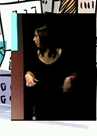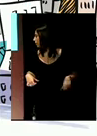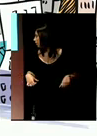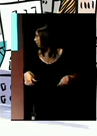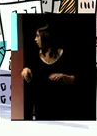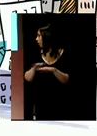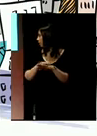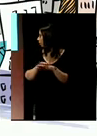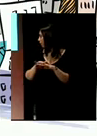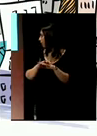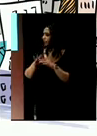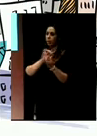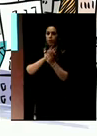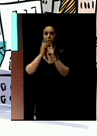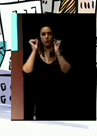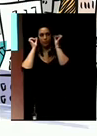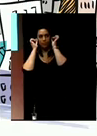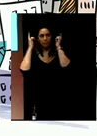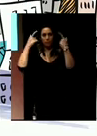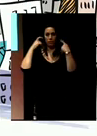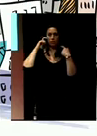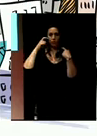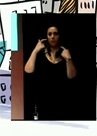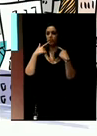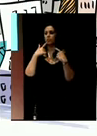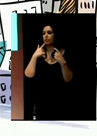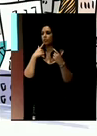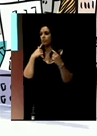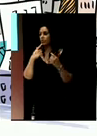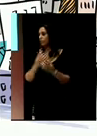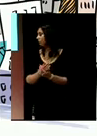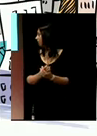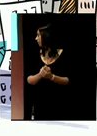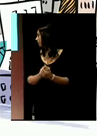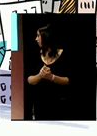it. Sorry, I have to change headphones.